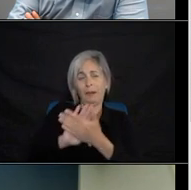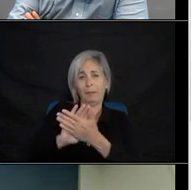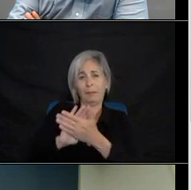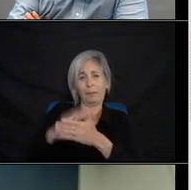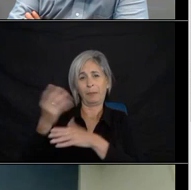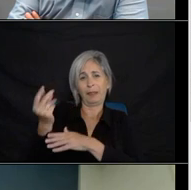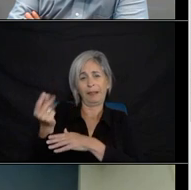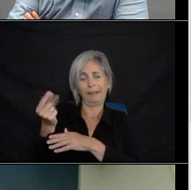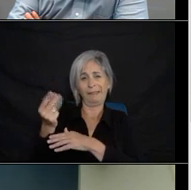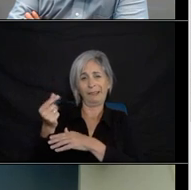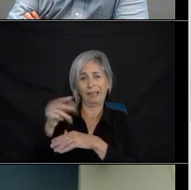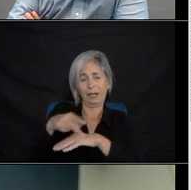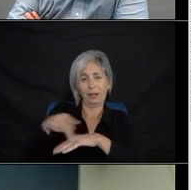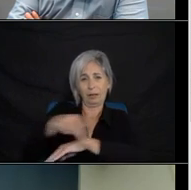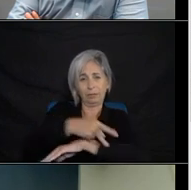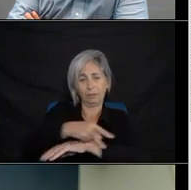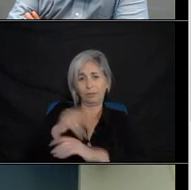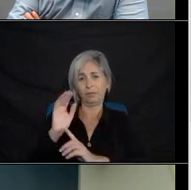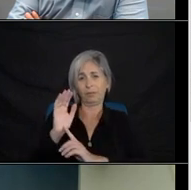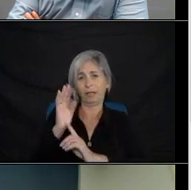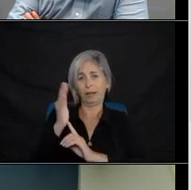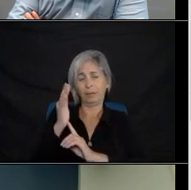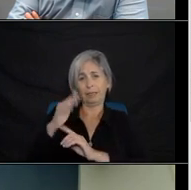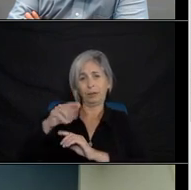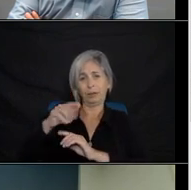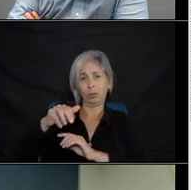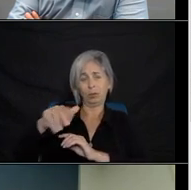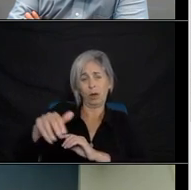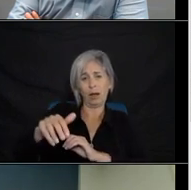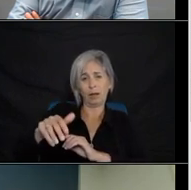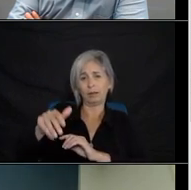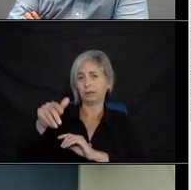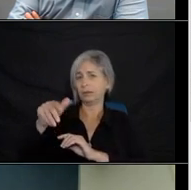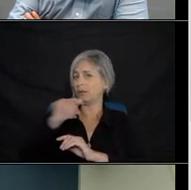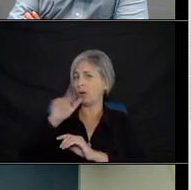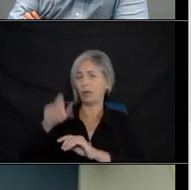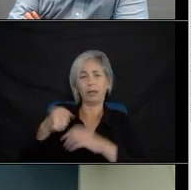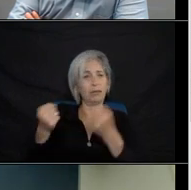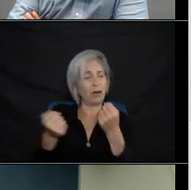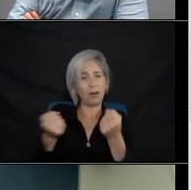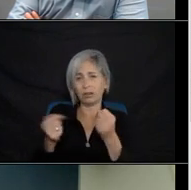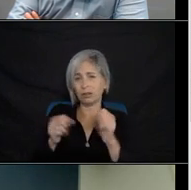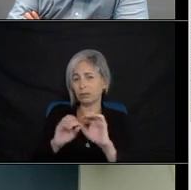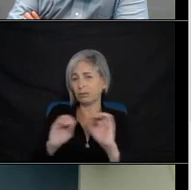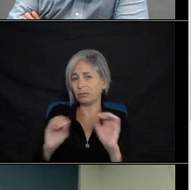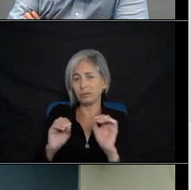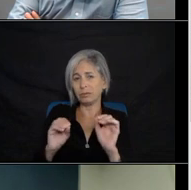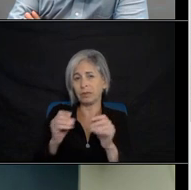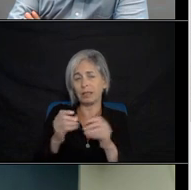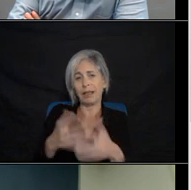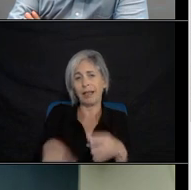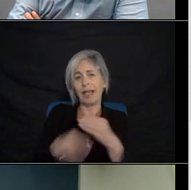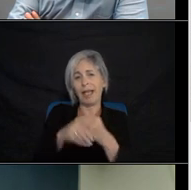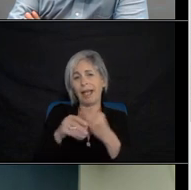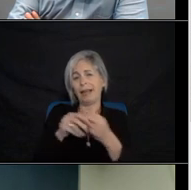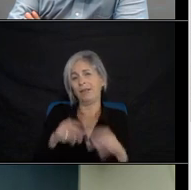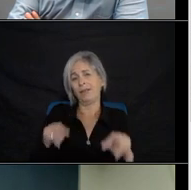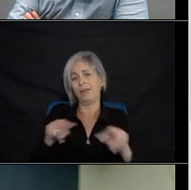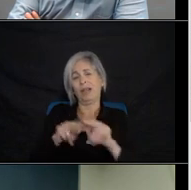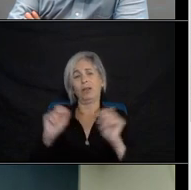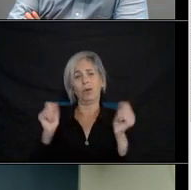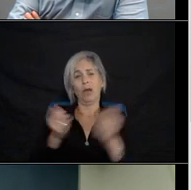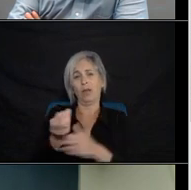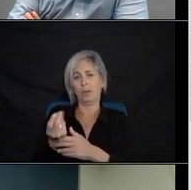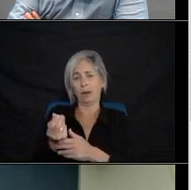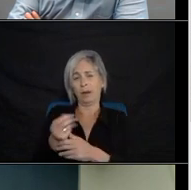is a 5 minute walk from the mall property, no vehicles needed. Value added to all the properties here. Palm